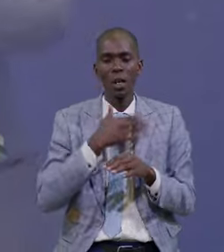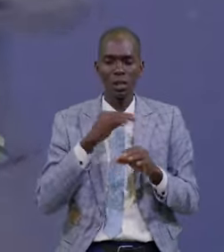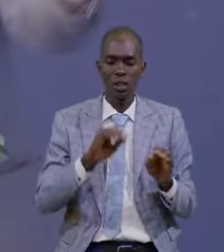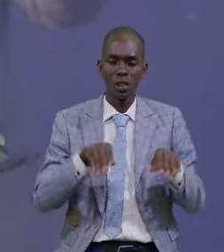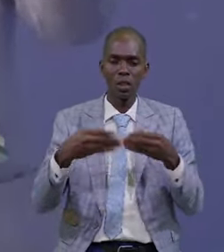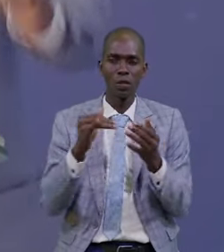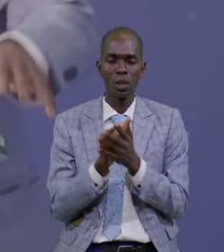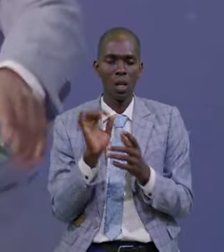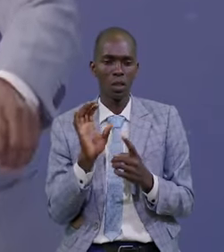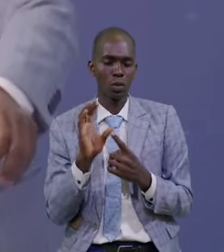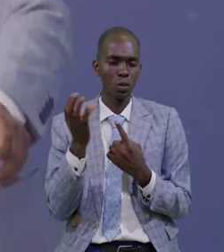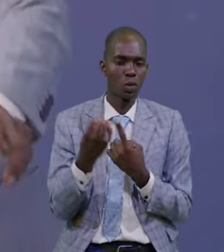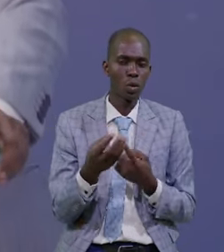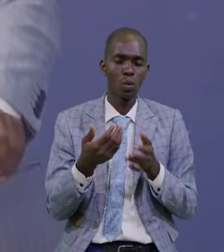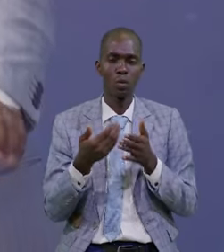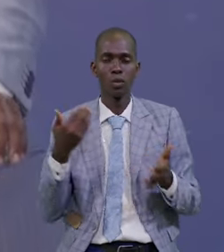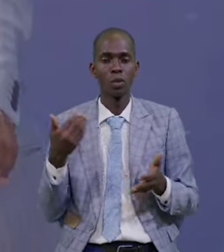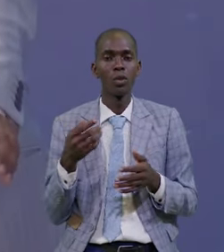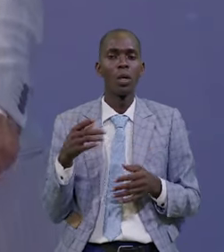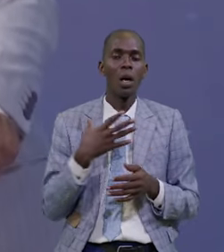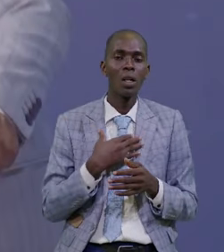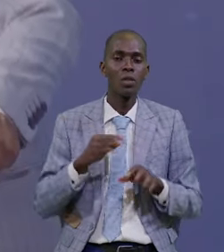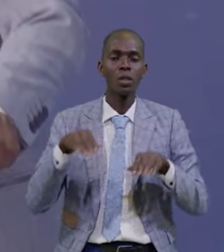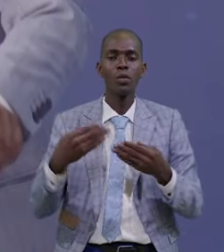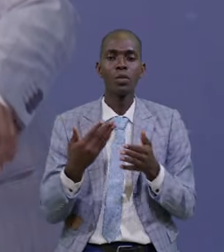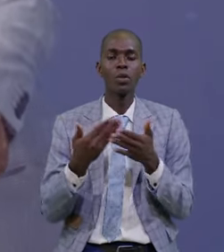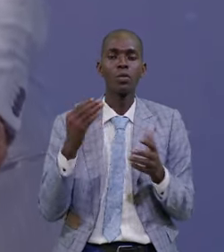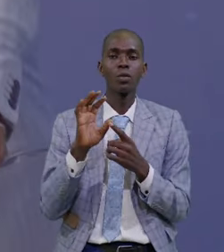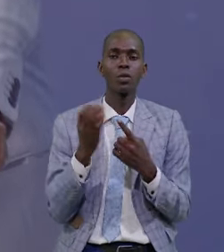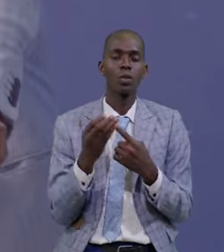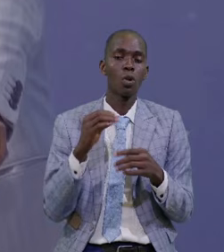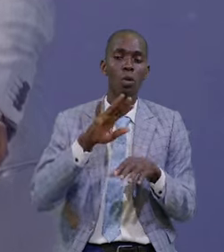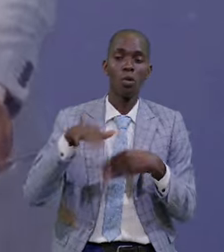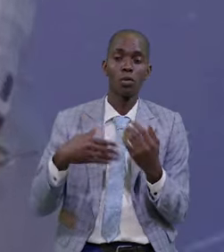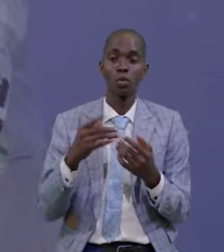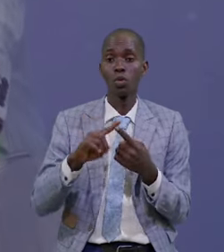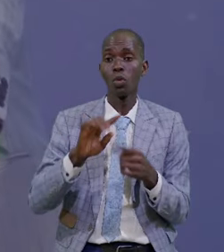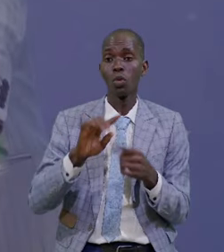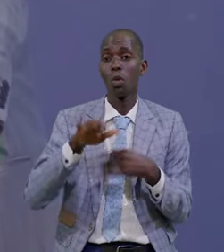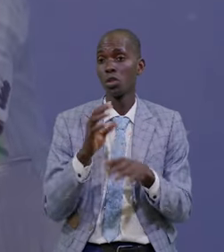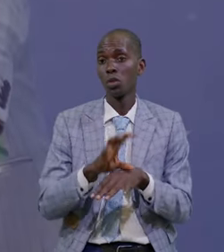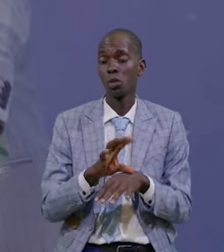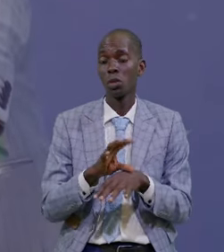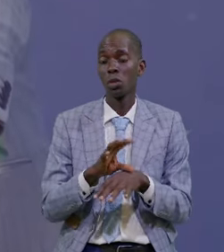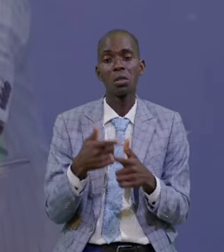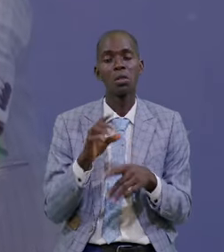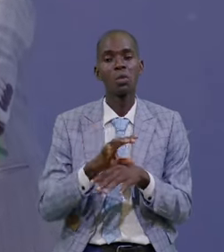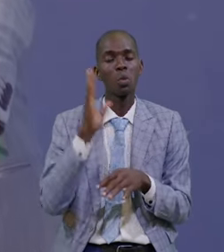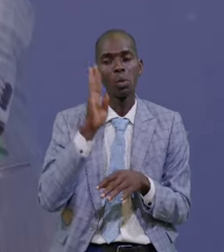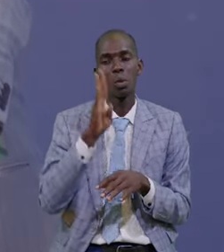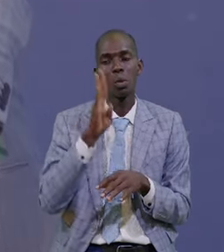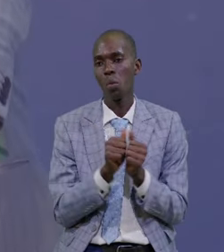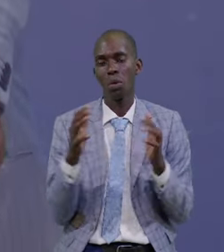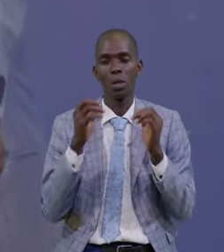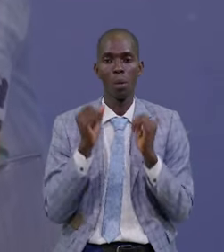and preconditioned the whole church. The church will be powerless. It says, if ye then,